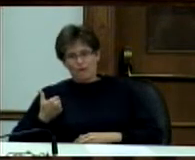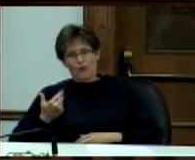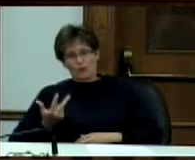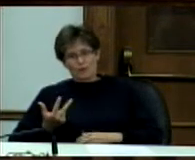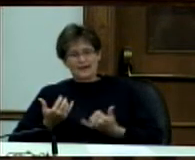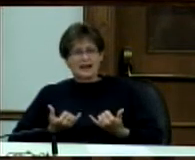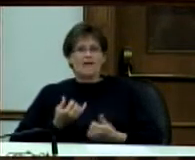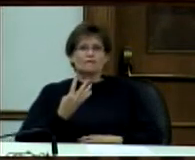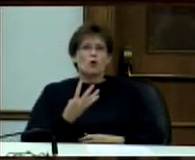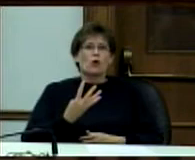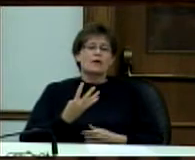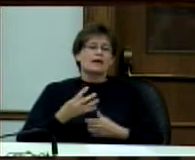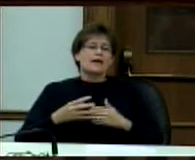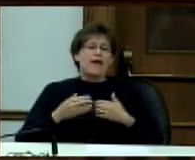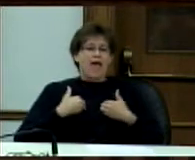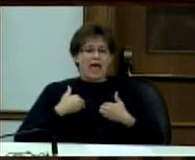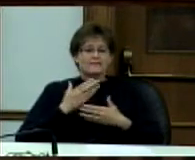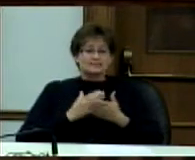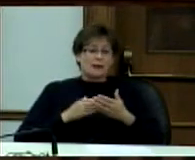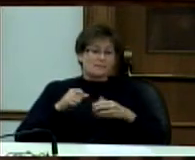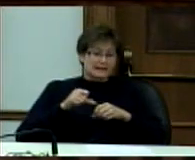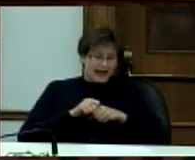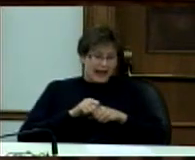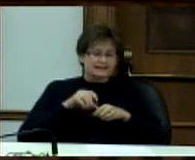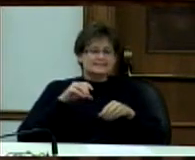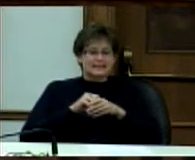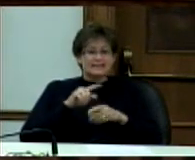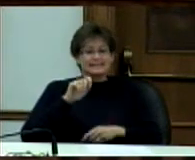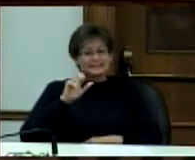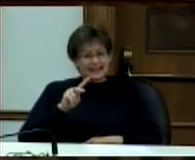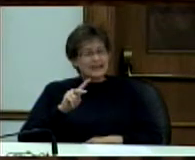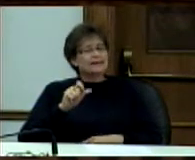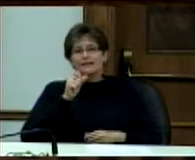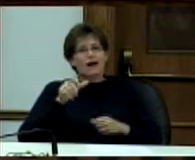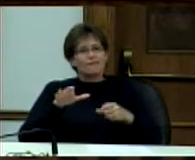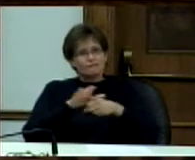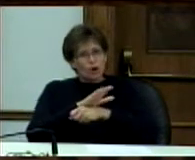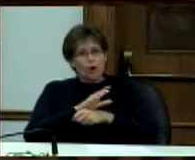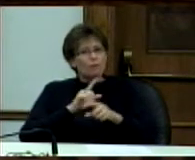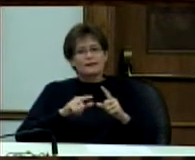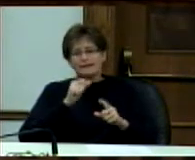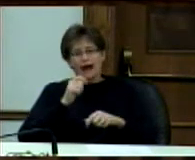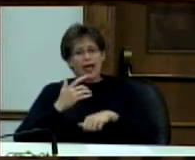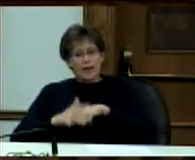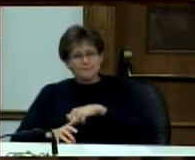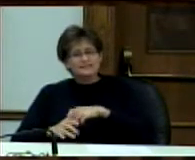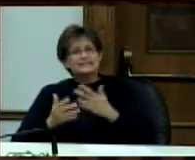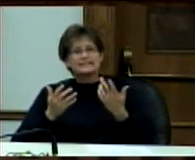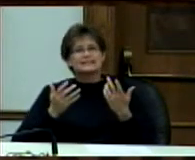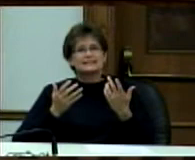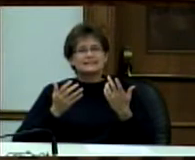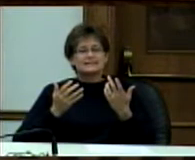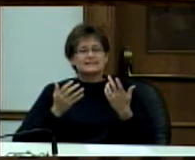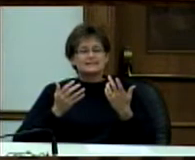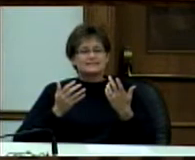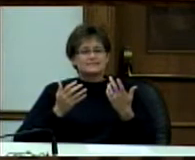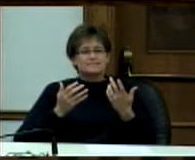have some gas in the gas tank. It may not be full, but it won't be empty.